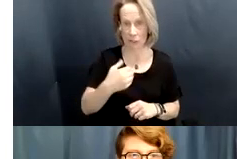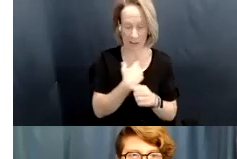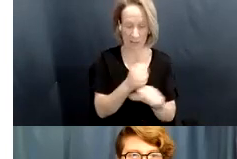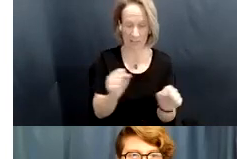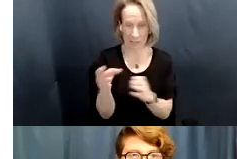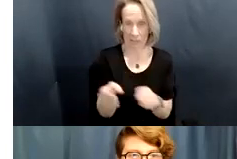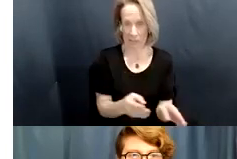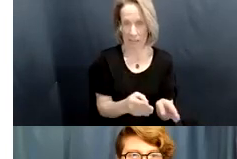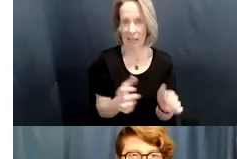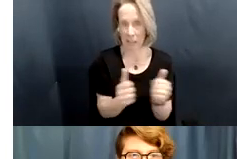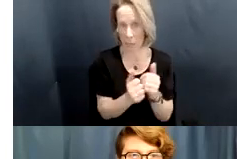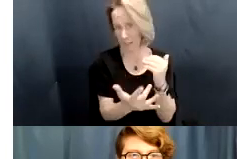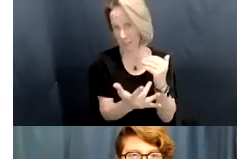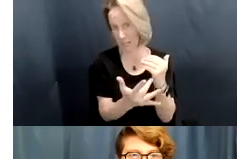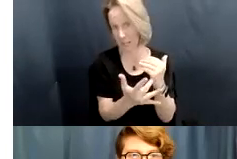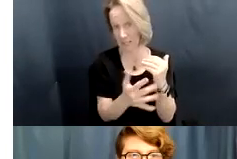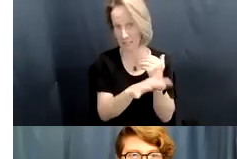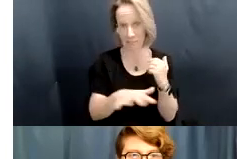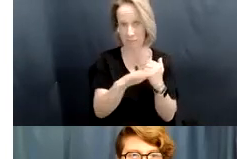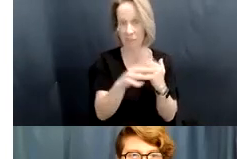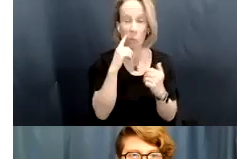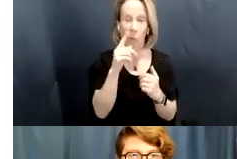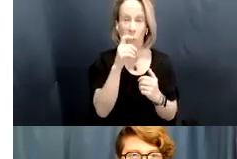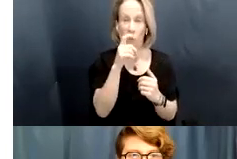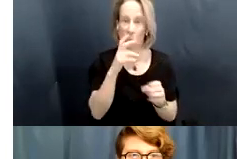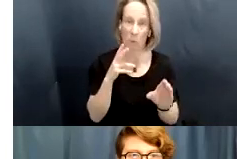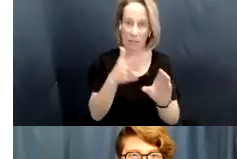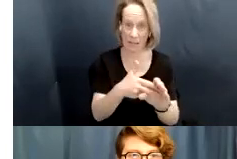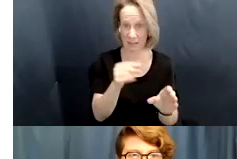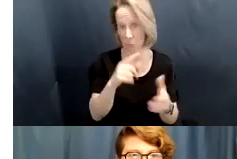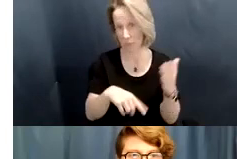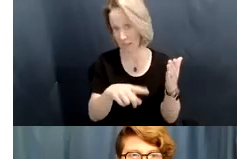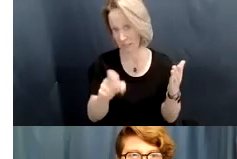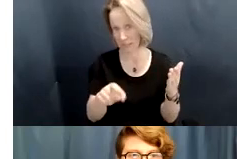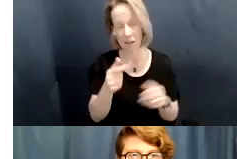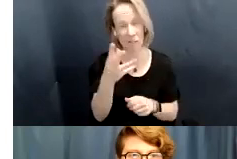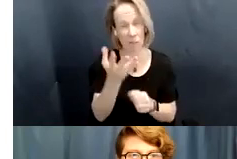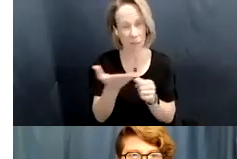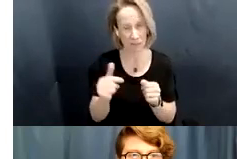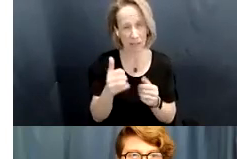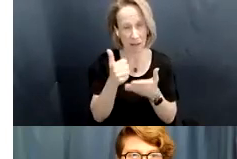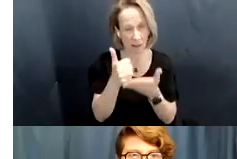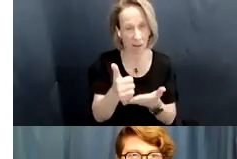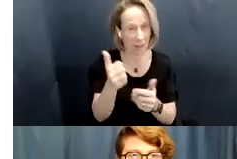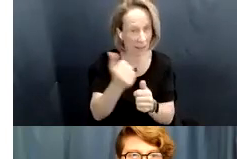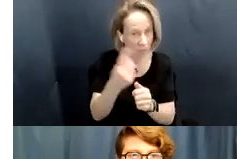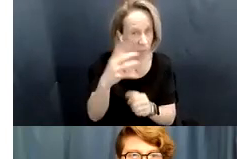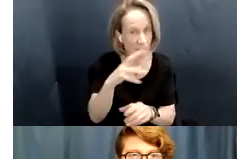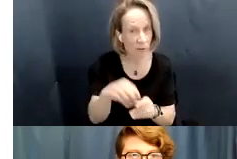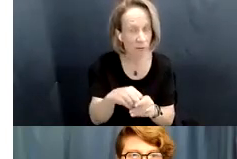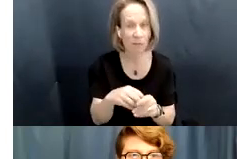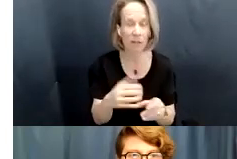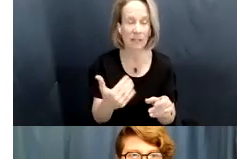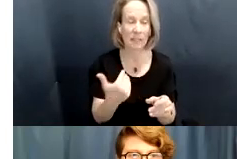needed to facilitate and attend. A few things that are very helpful for everyone involved is to have a clear